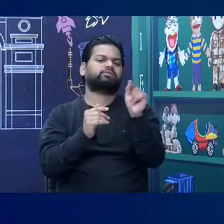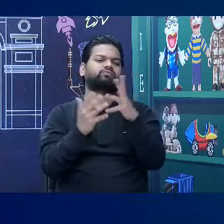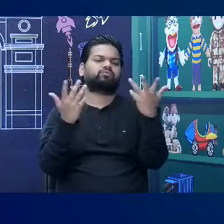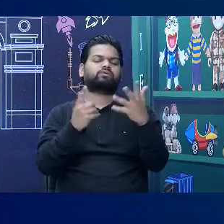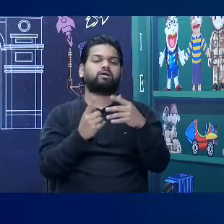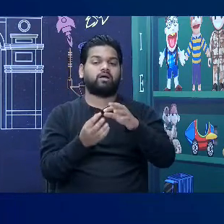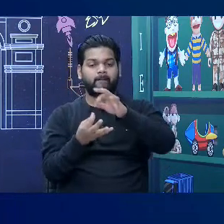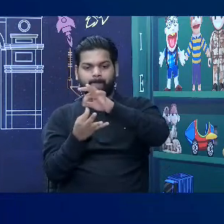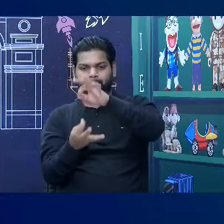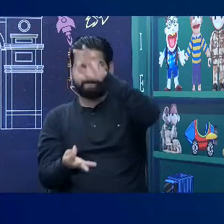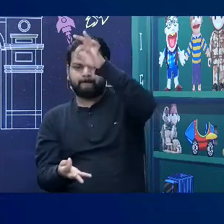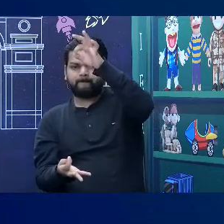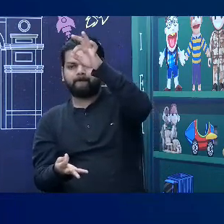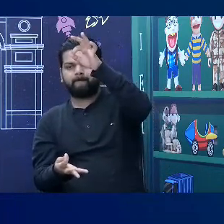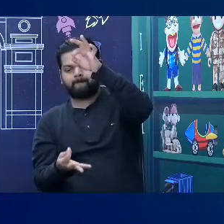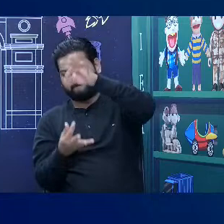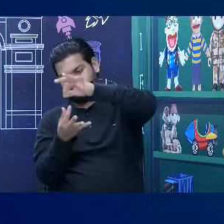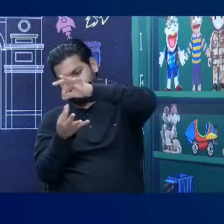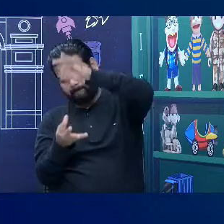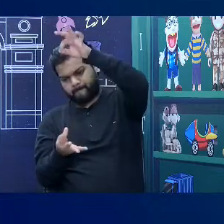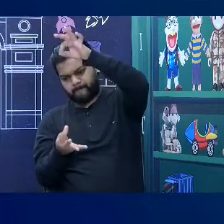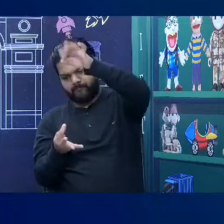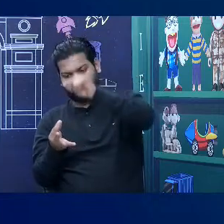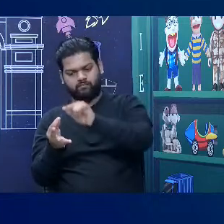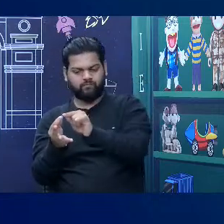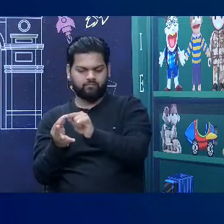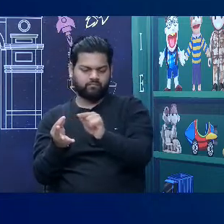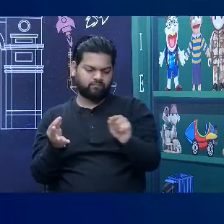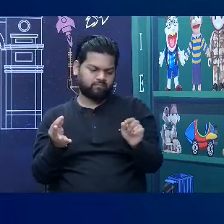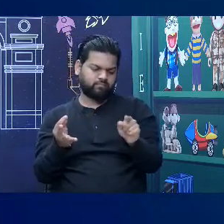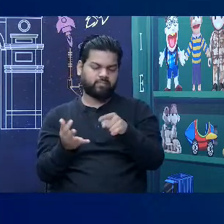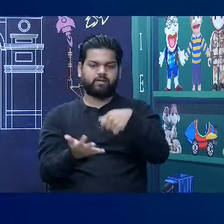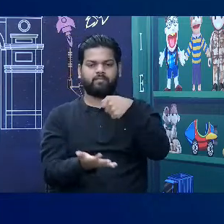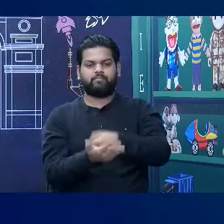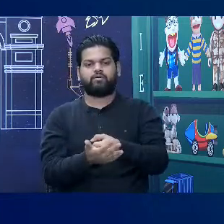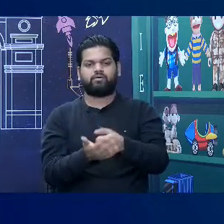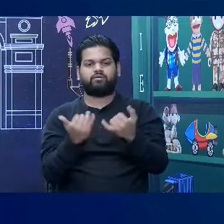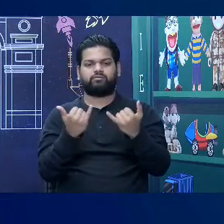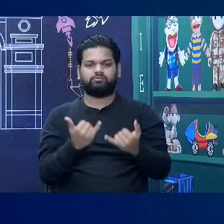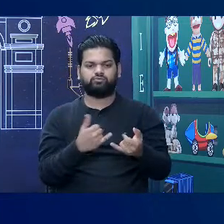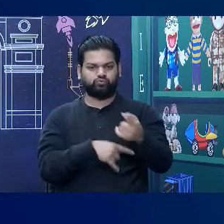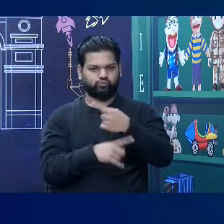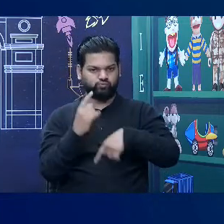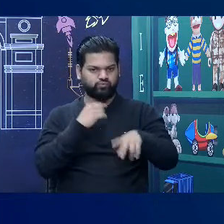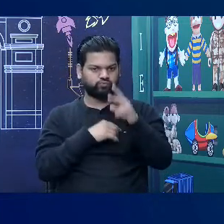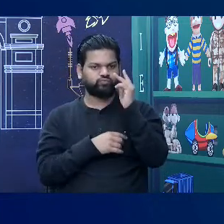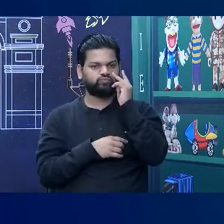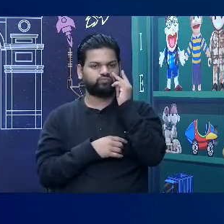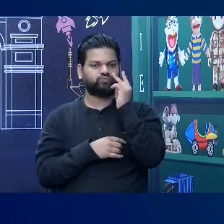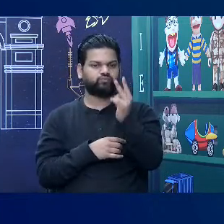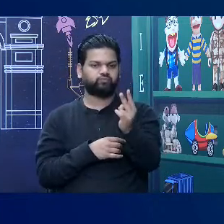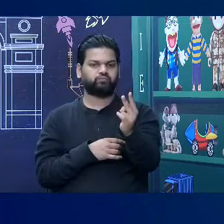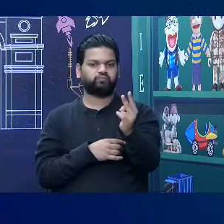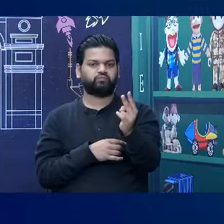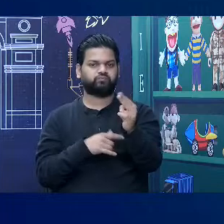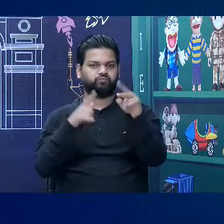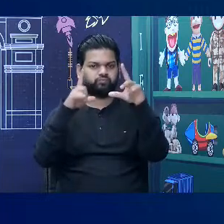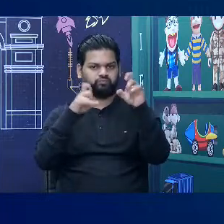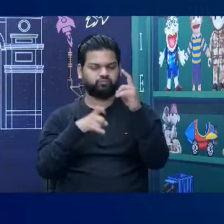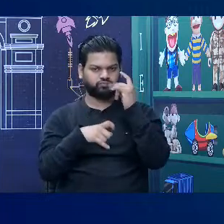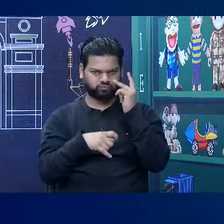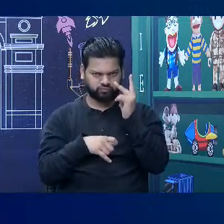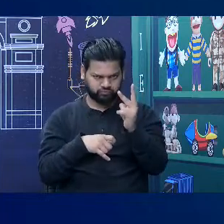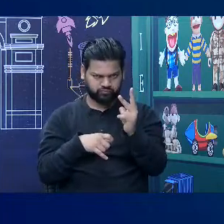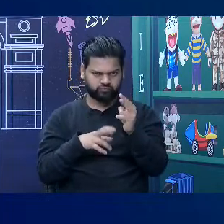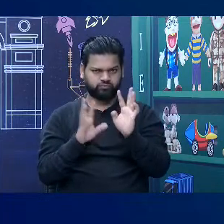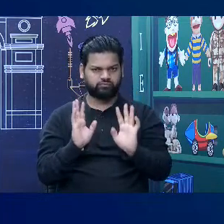Some people have curly brown hair. So cos theta is equal to base upon hypotenuse. And what